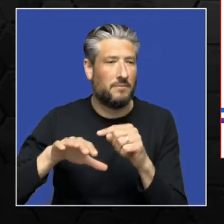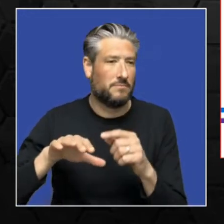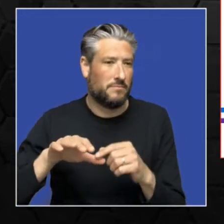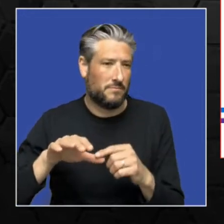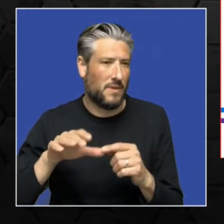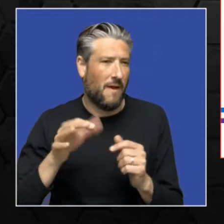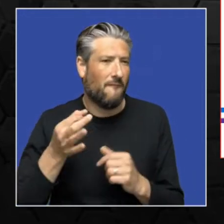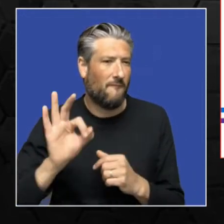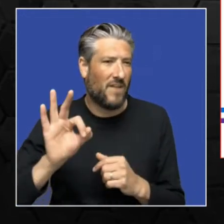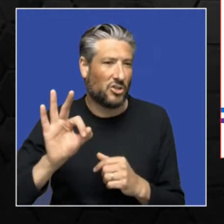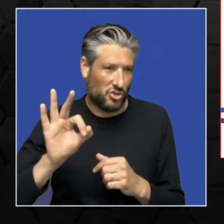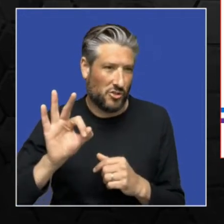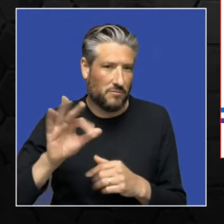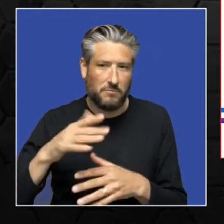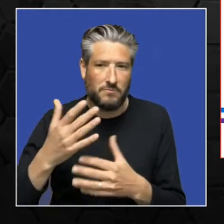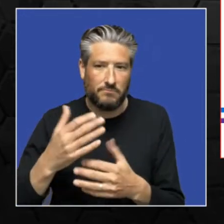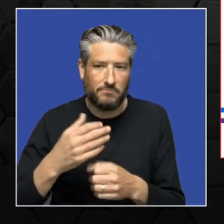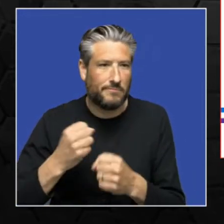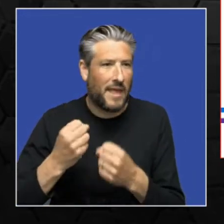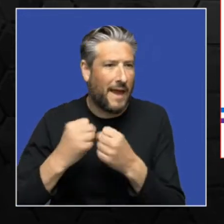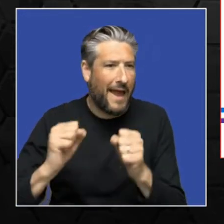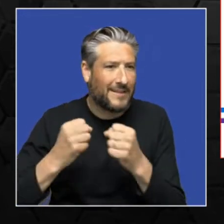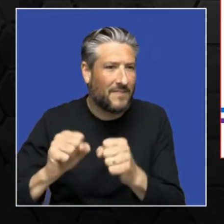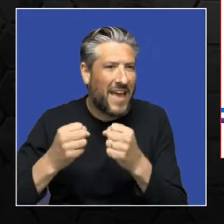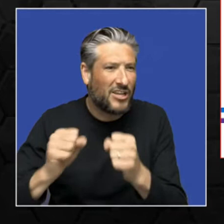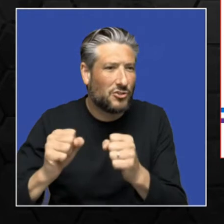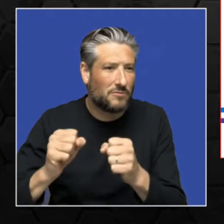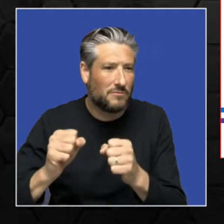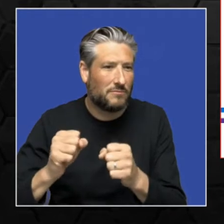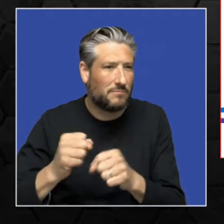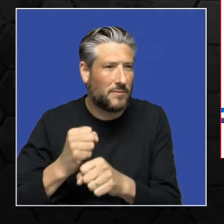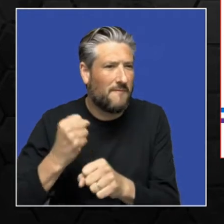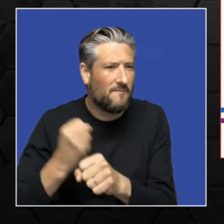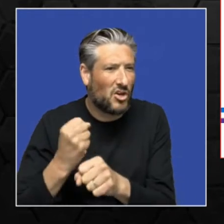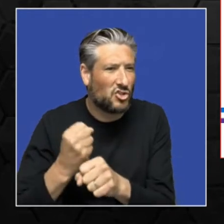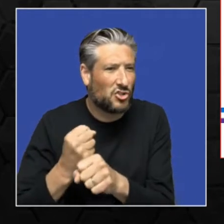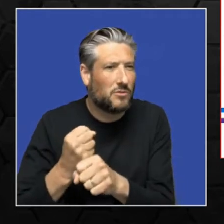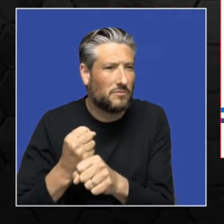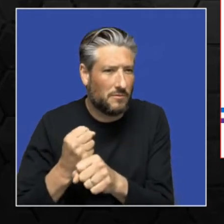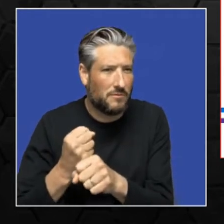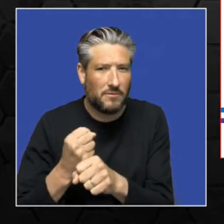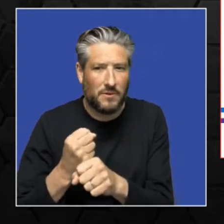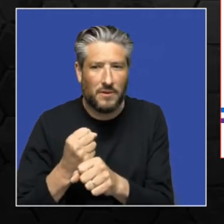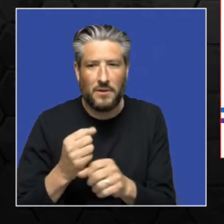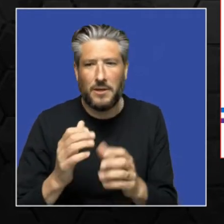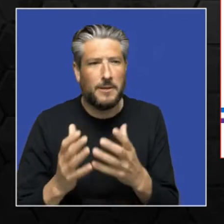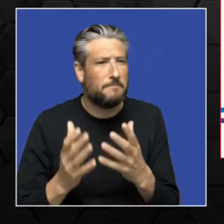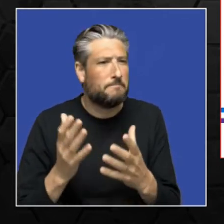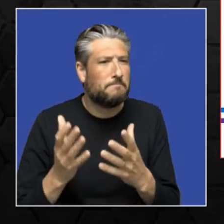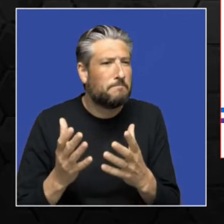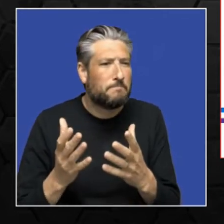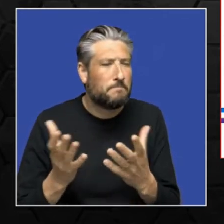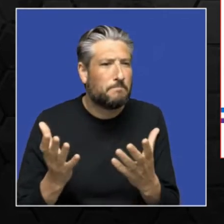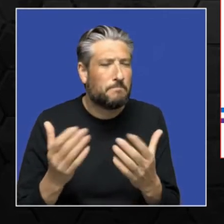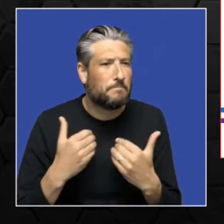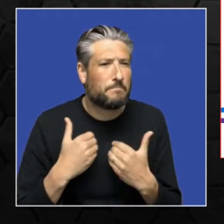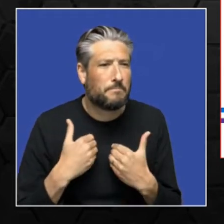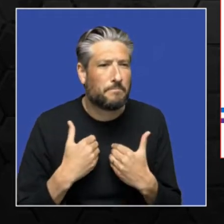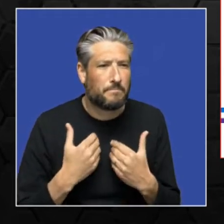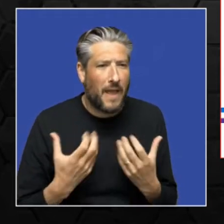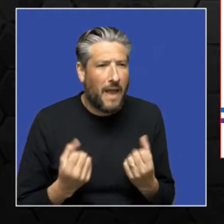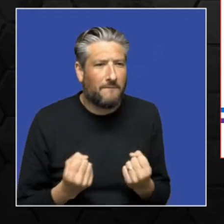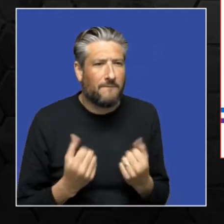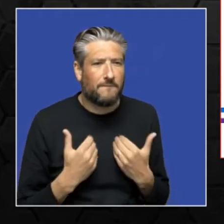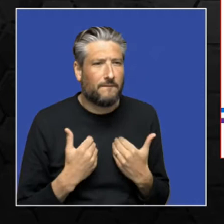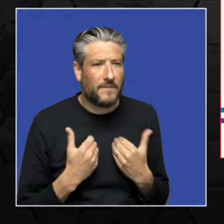activation function, I have a few resources for neural networks, and at the end of